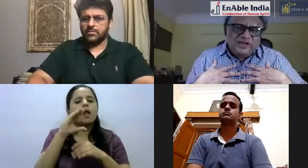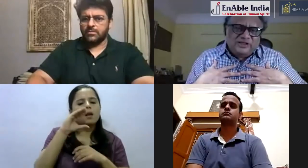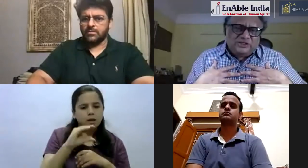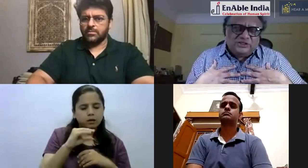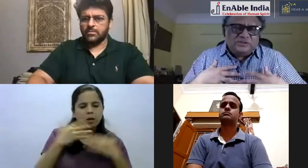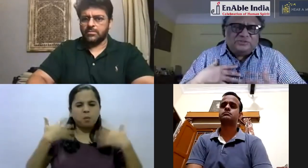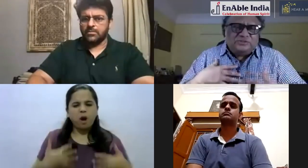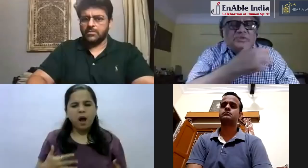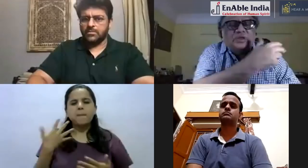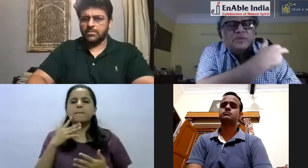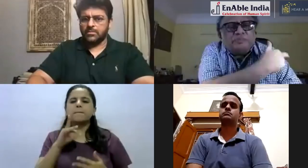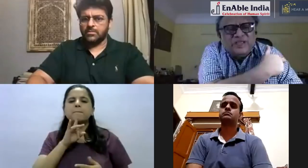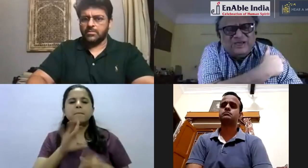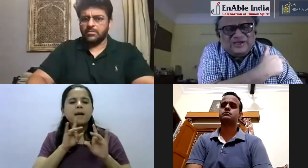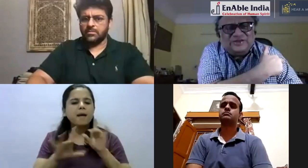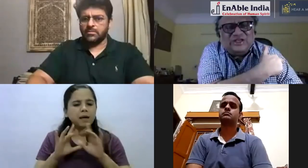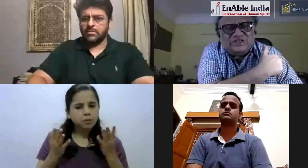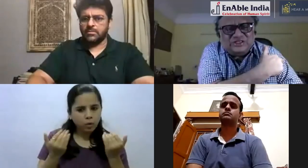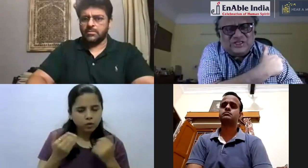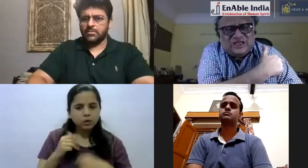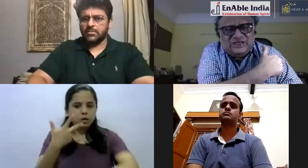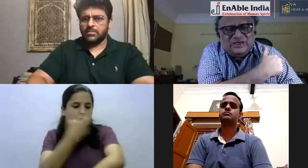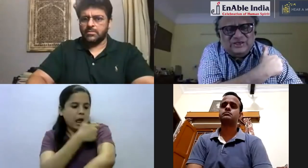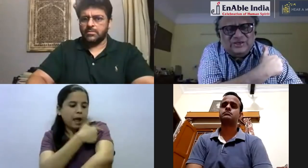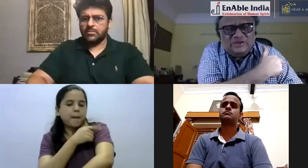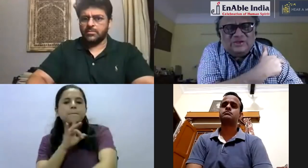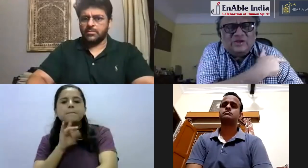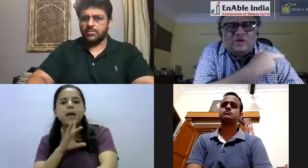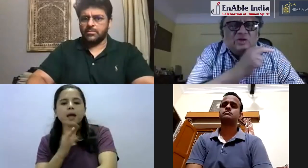body aches, pain at injection site